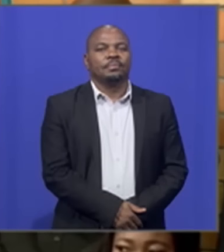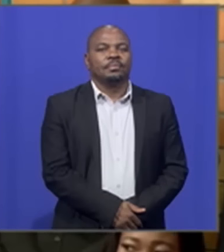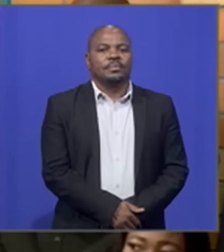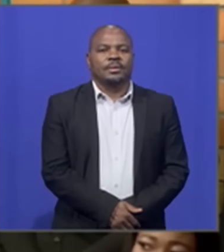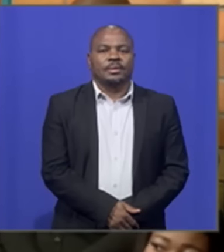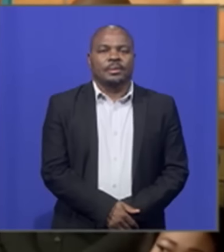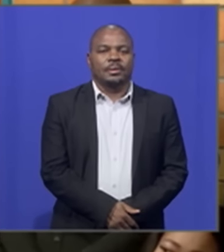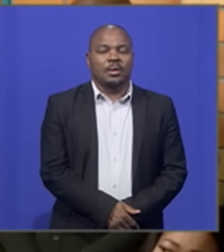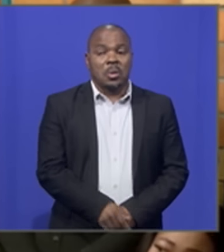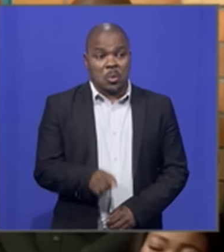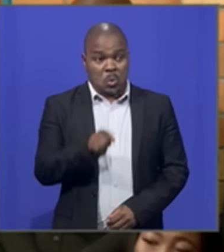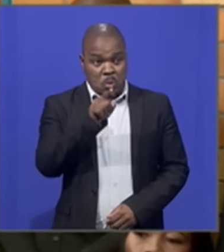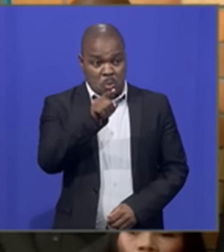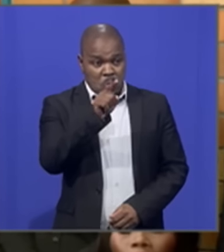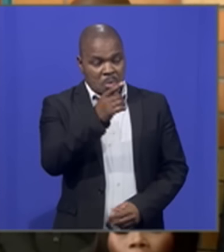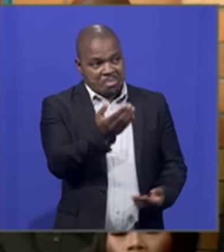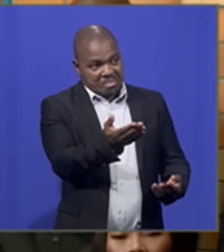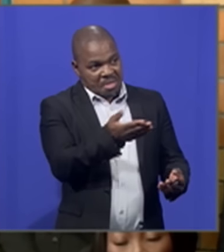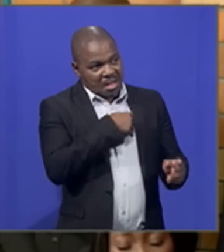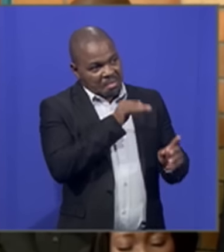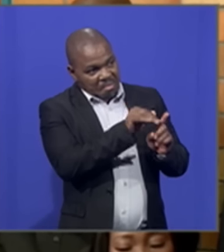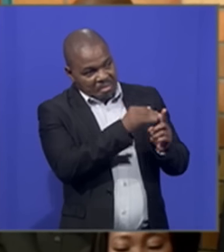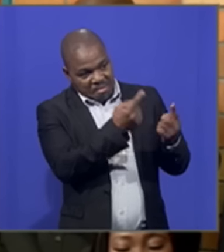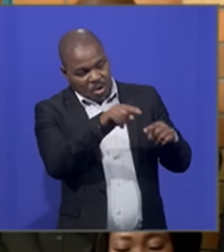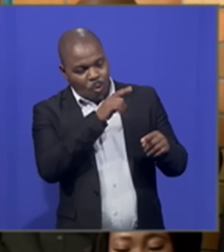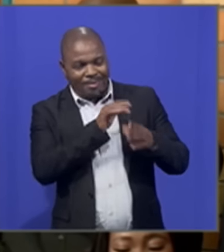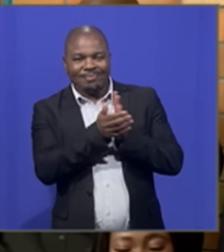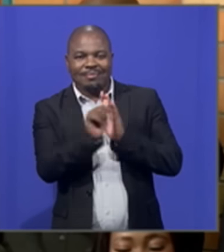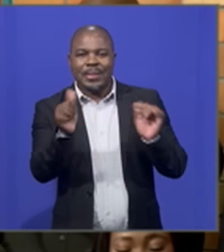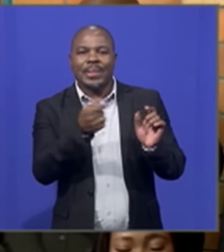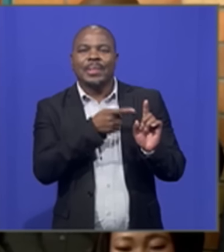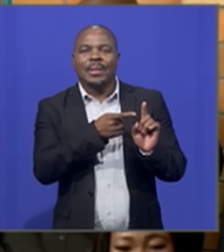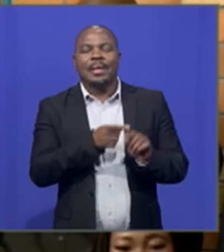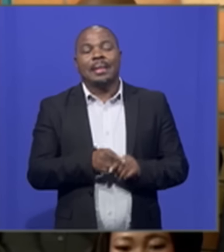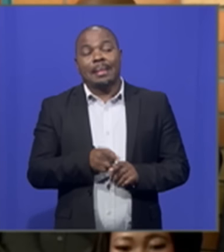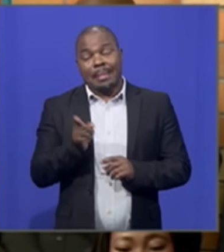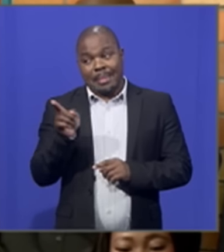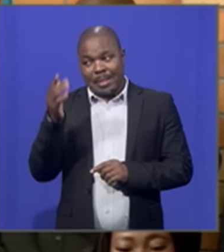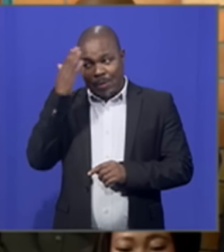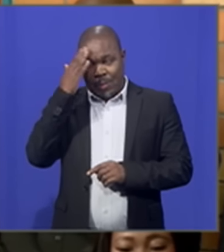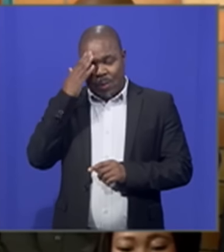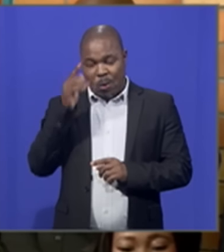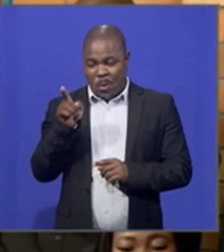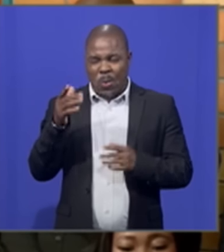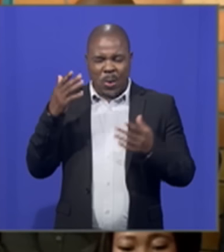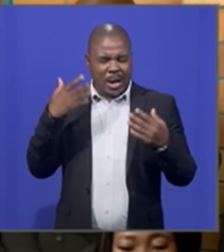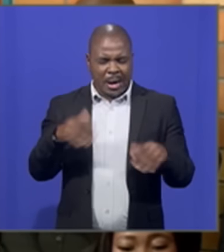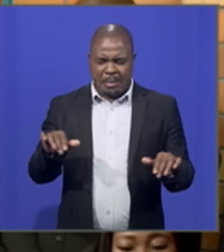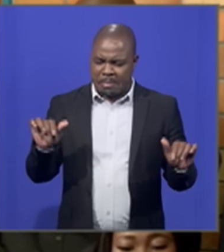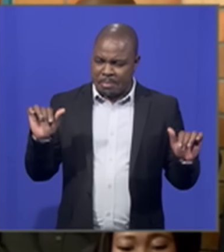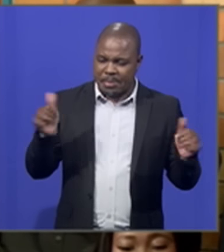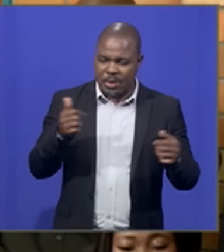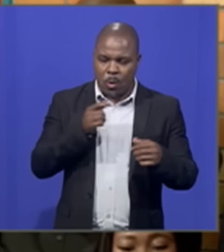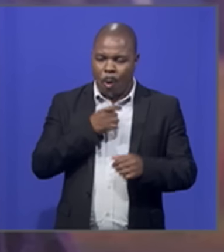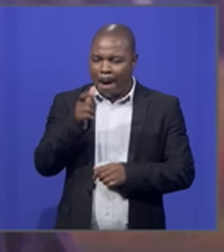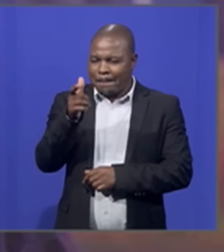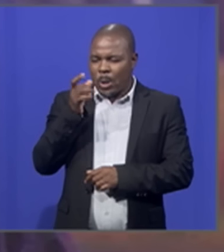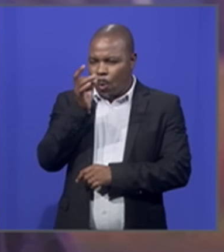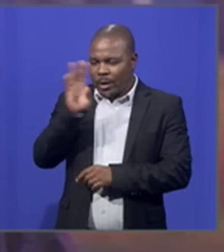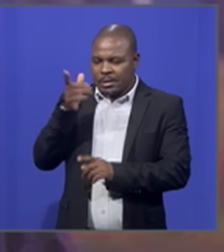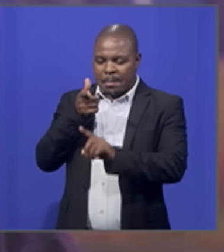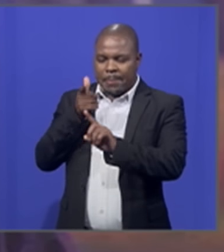He was then roped in because of his expertise, and they knew that he will do a clean job. One shot killed witness